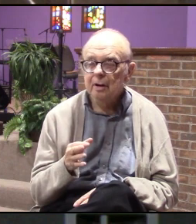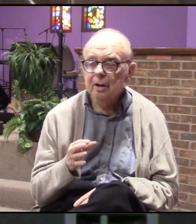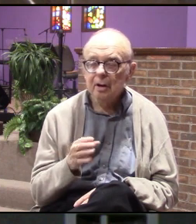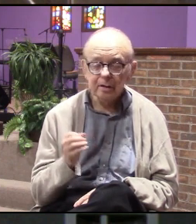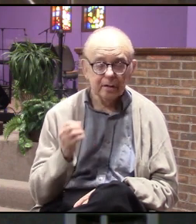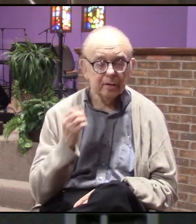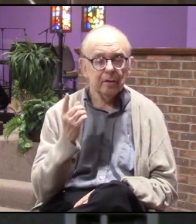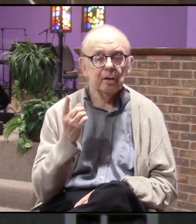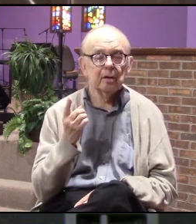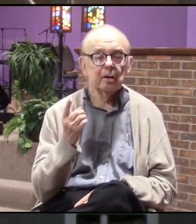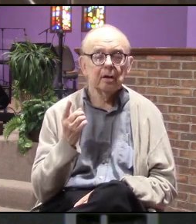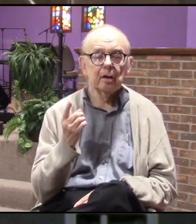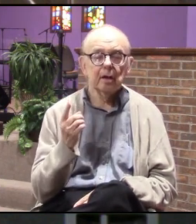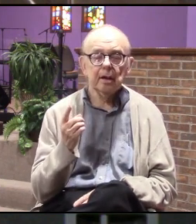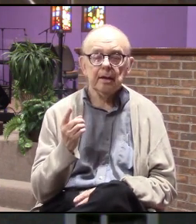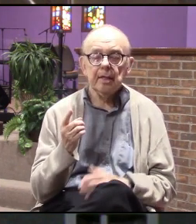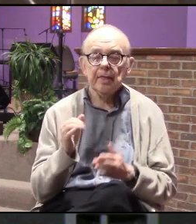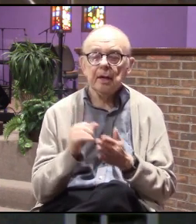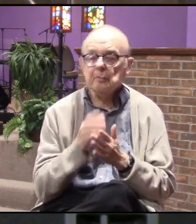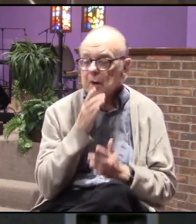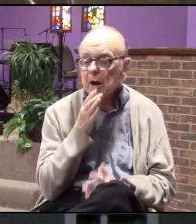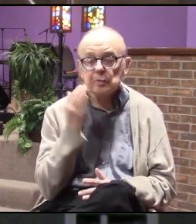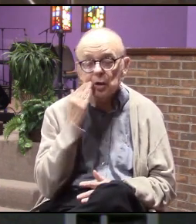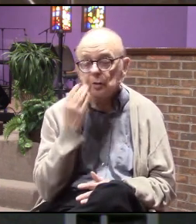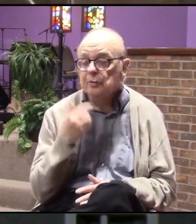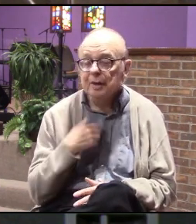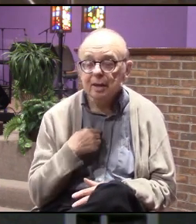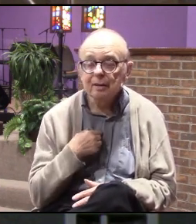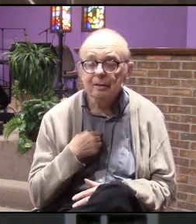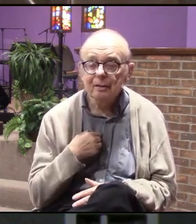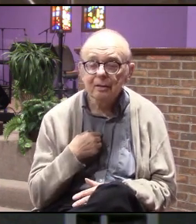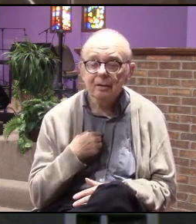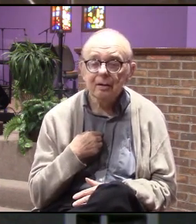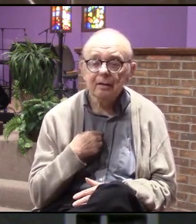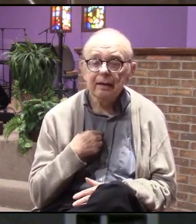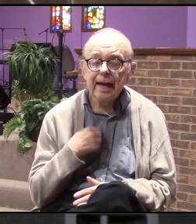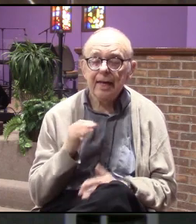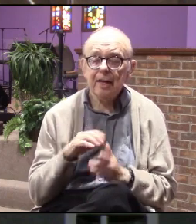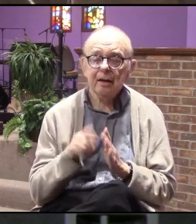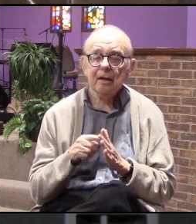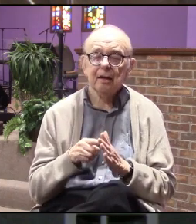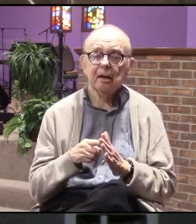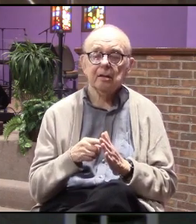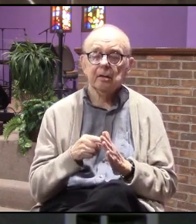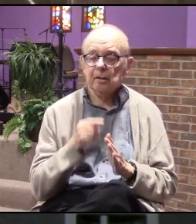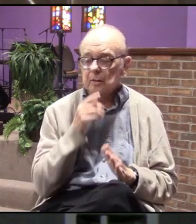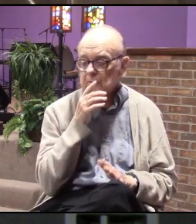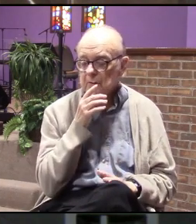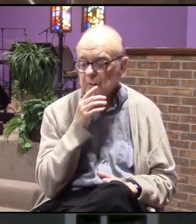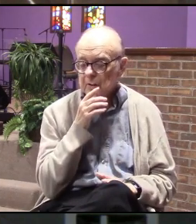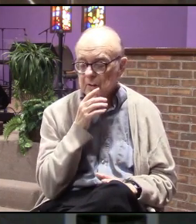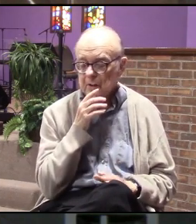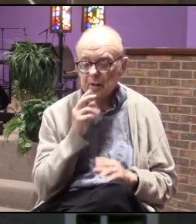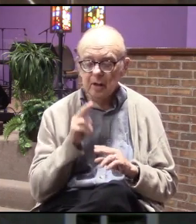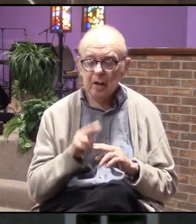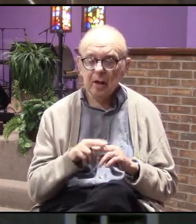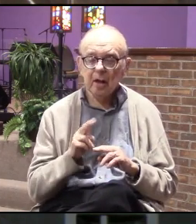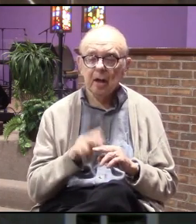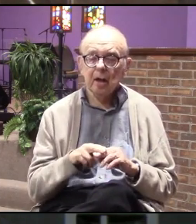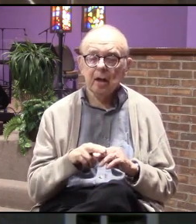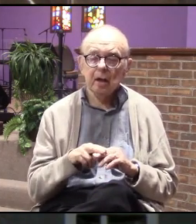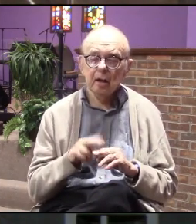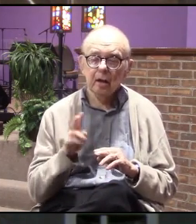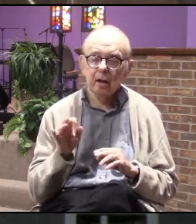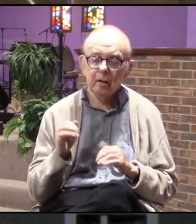And realizing that she knows who I am. In that moment, And so she's sitting there and 4 lines